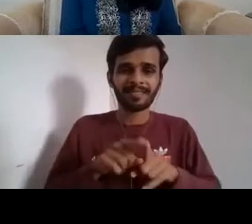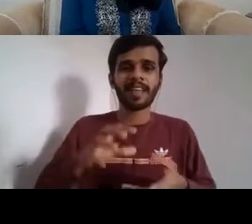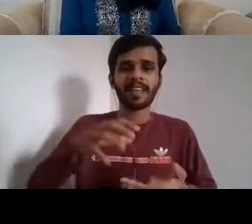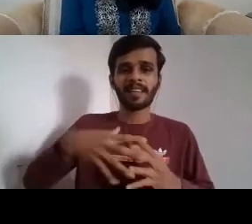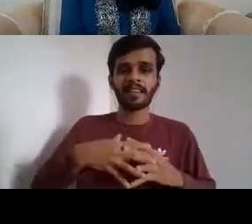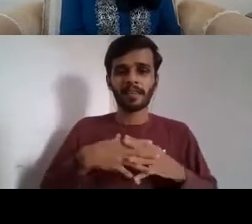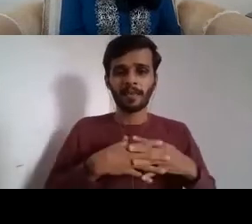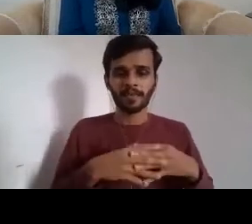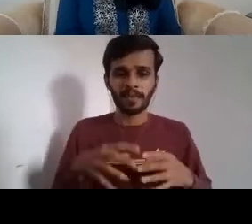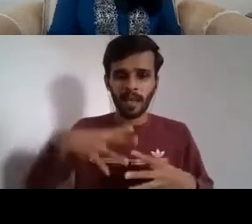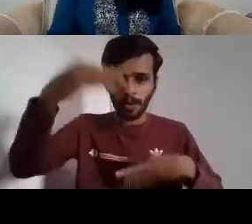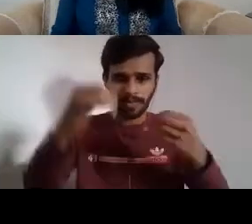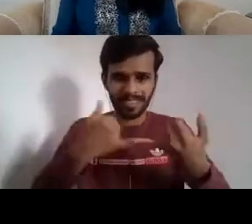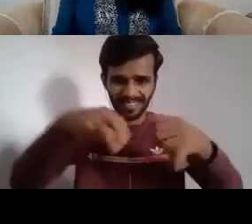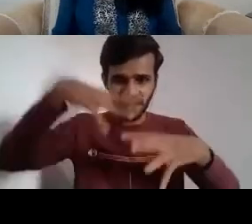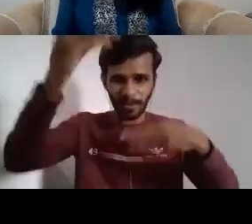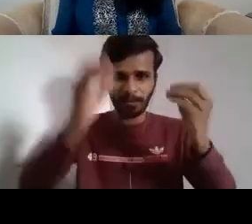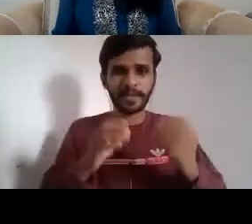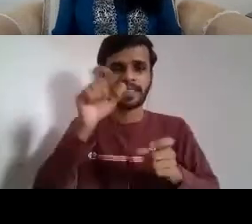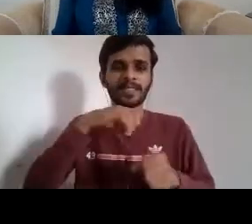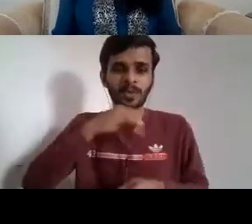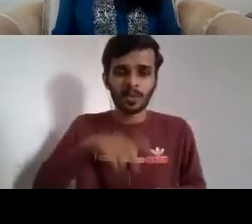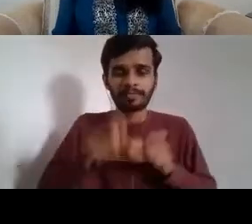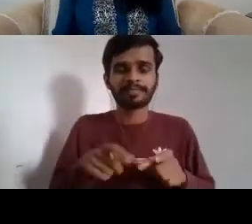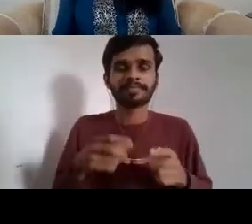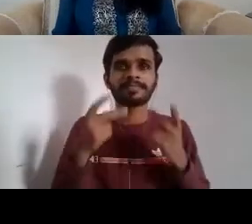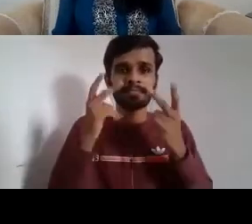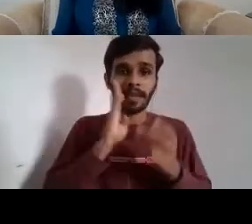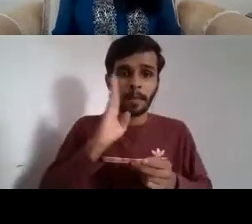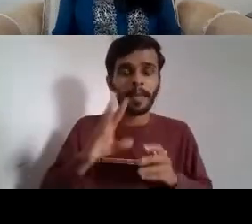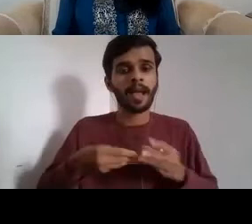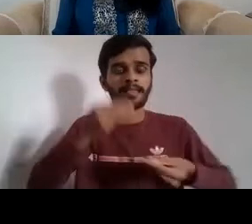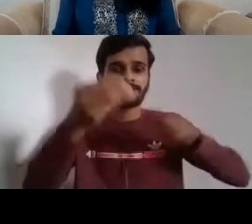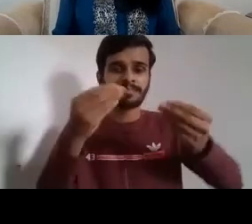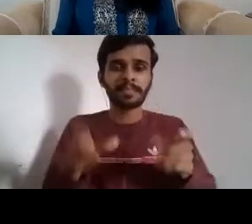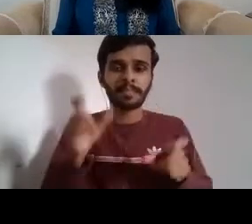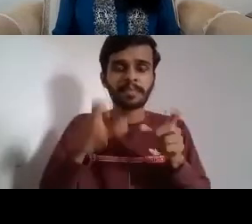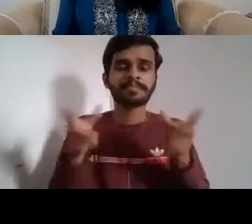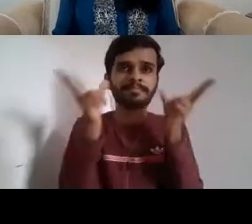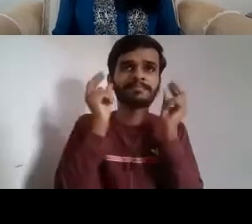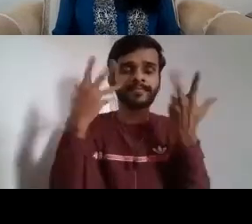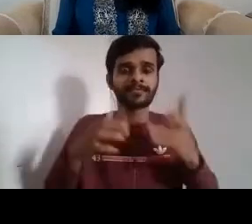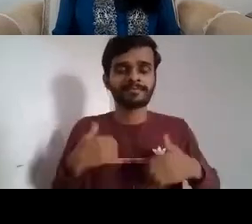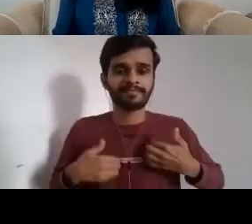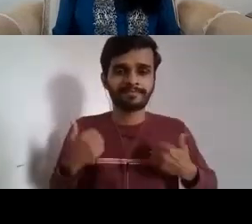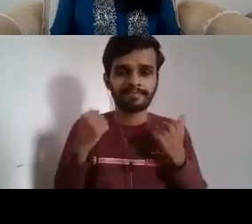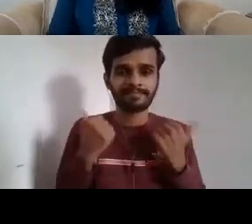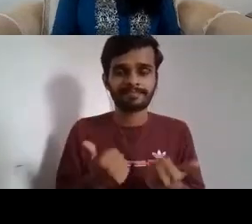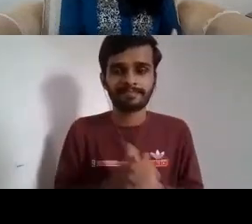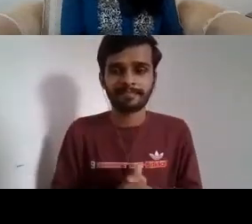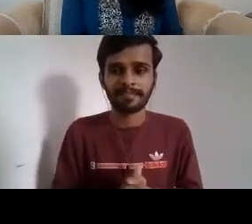world. Let's see a short clip of Ravi Shankar teaching George Harrison.